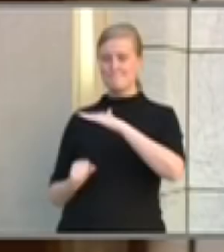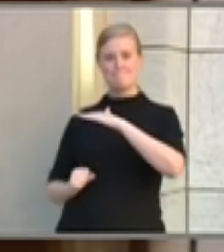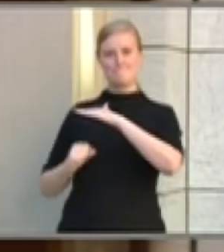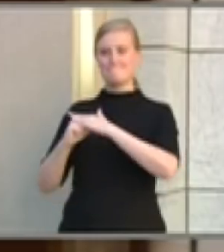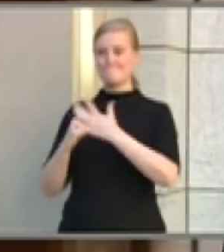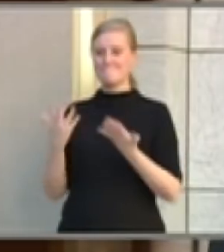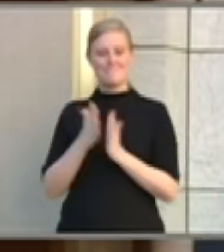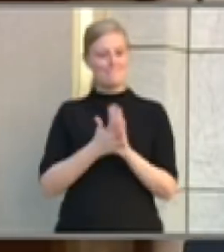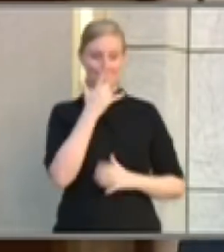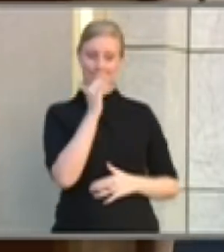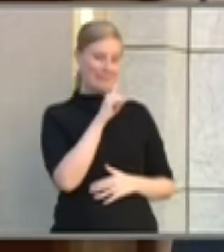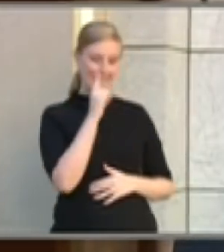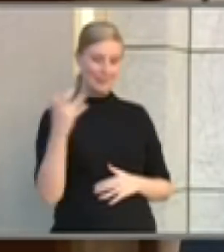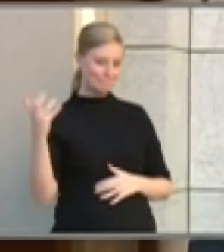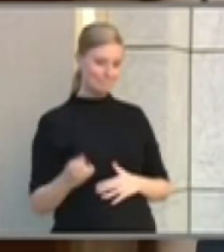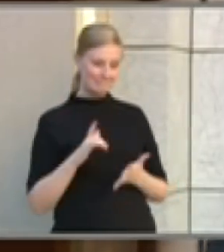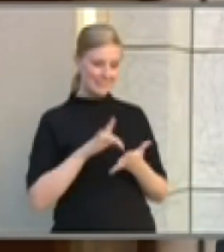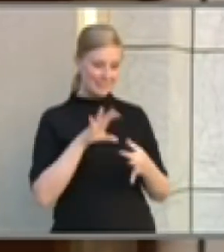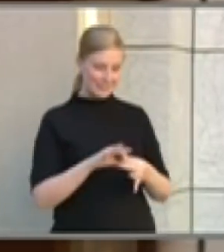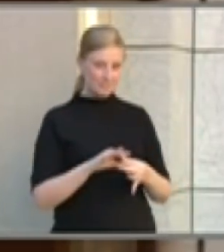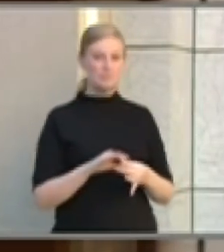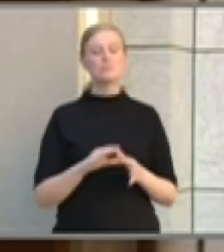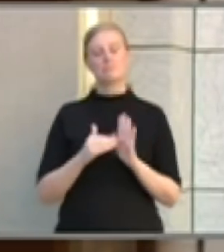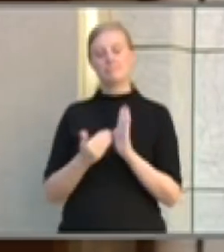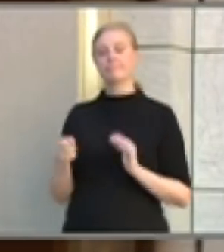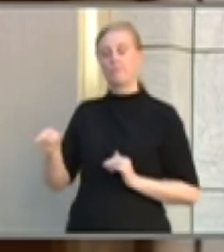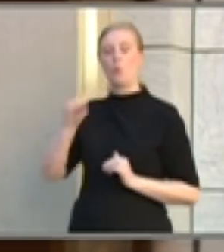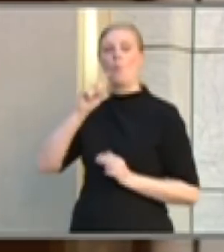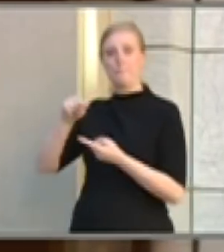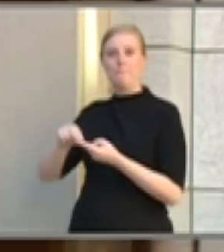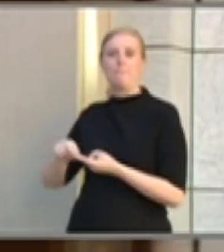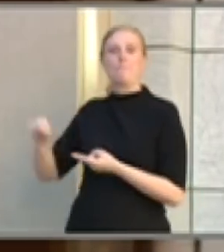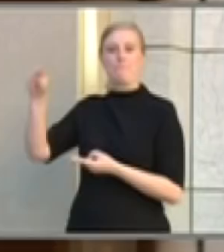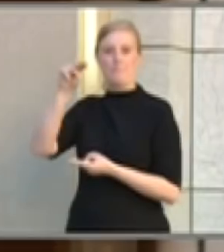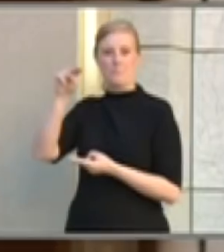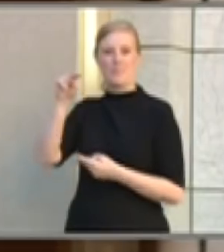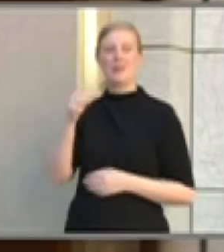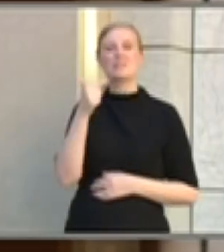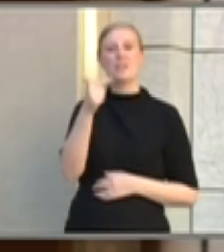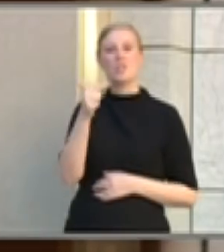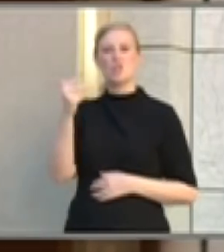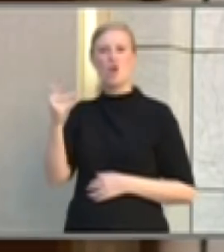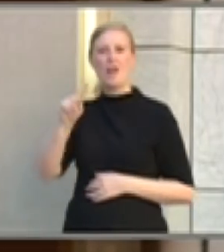and that'll extend out to what would be an annual income for the partner of